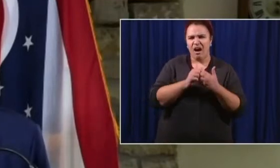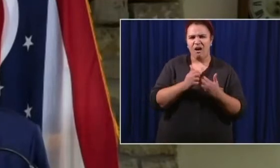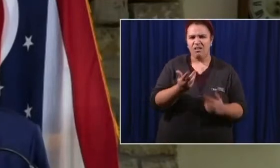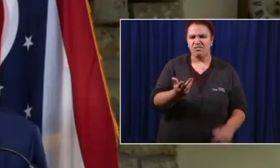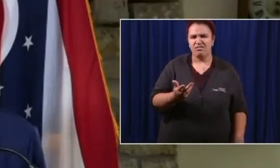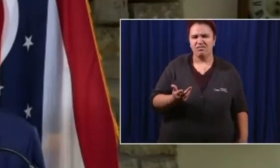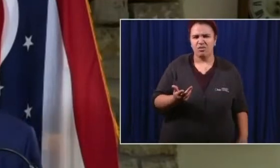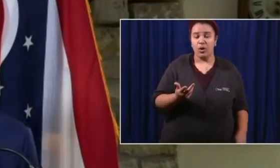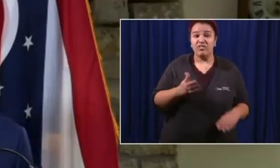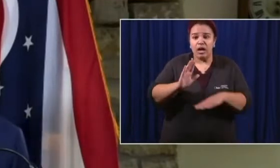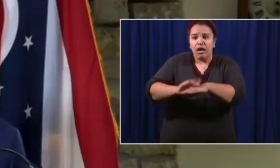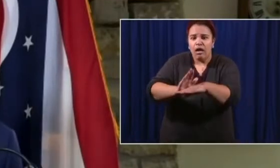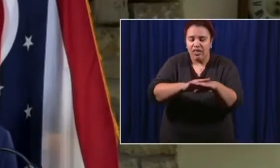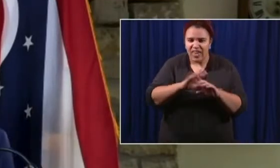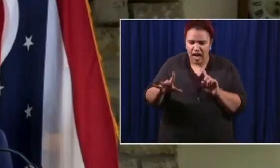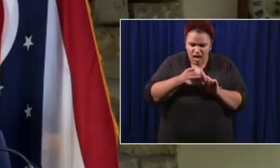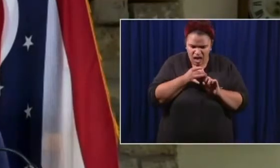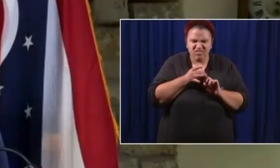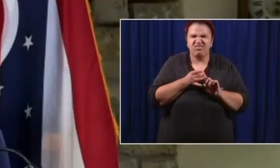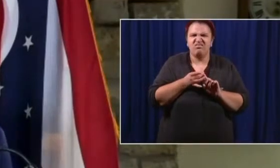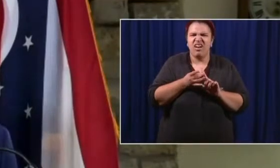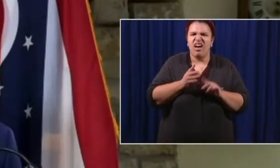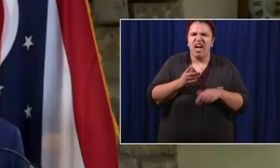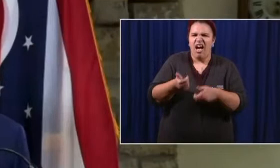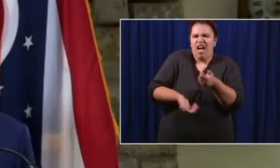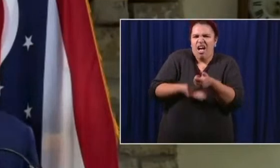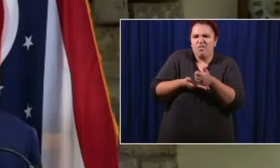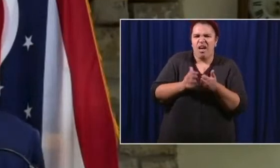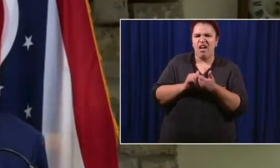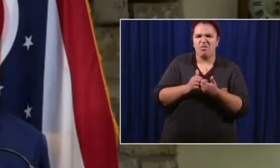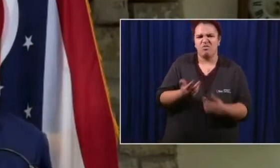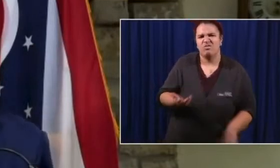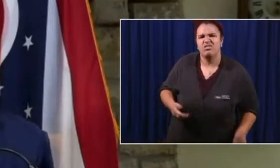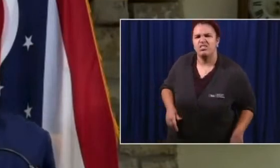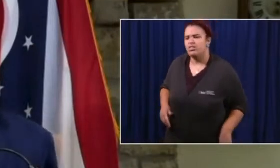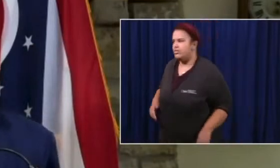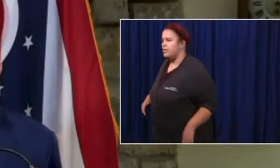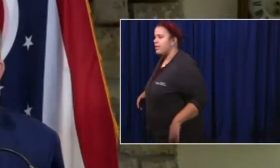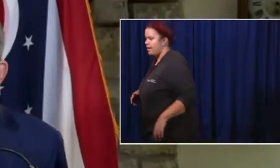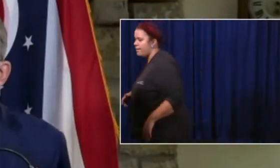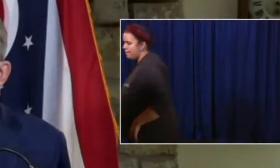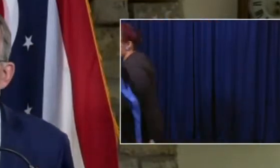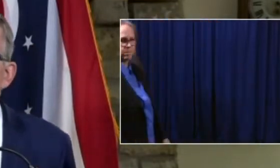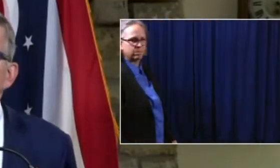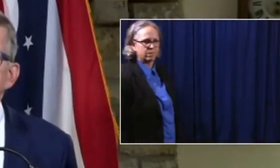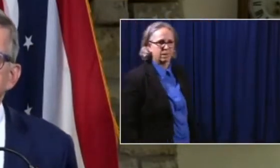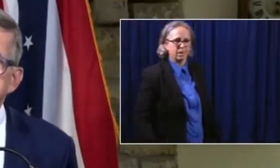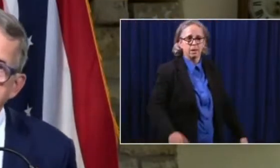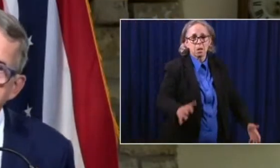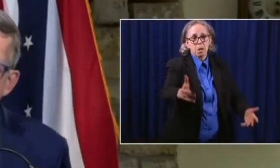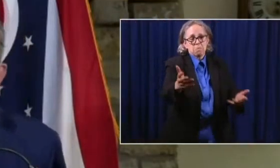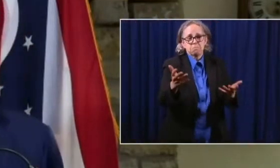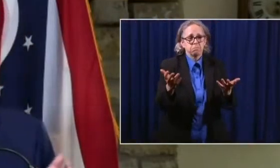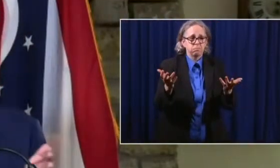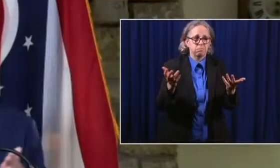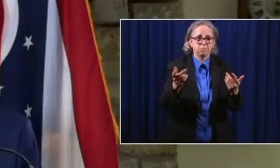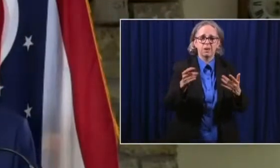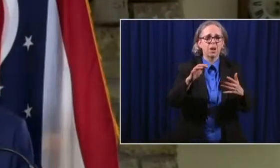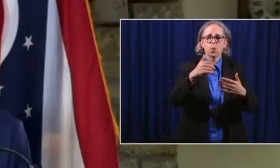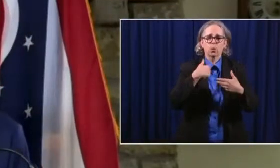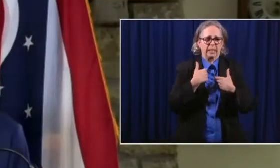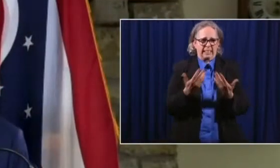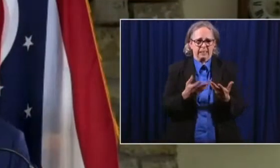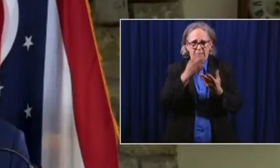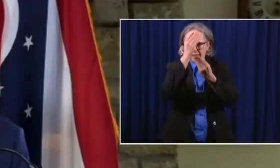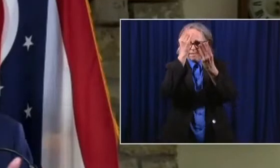Well, I'm not suggesting they do this, but one of the things in most schools, they have the option of going remote. if they want to do it. Now, some schools have said,